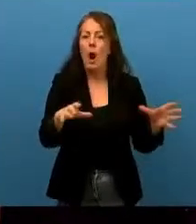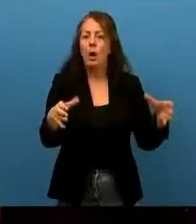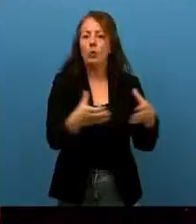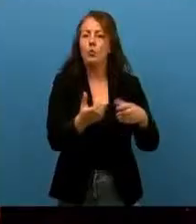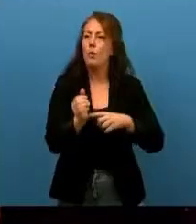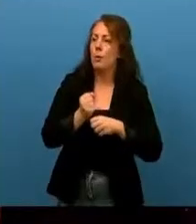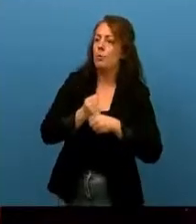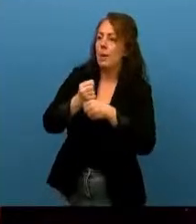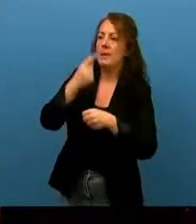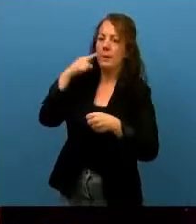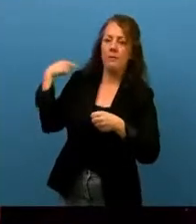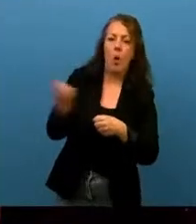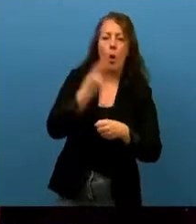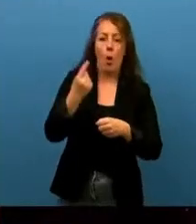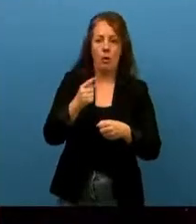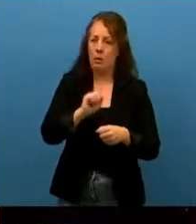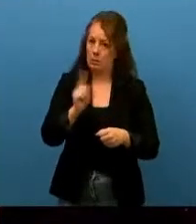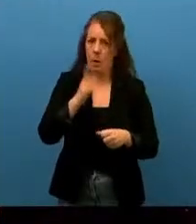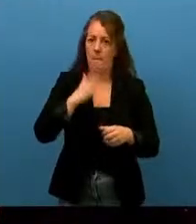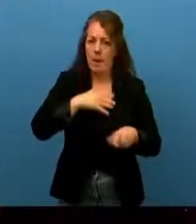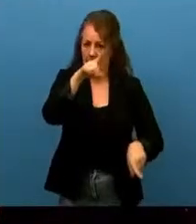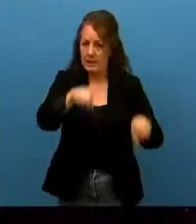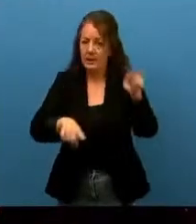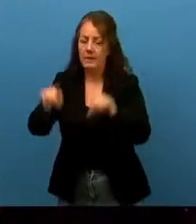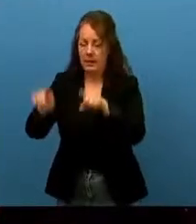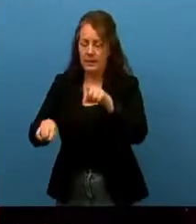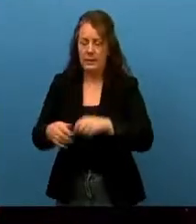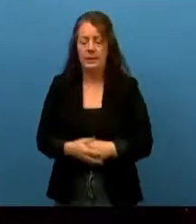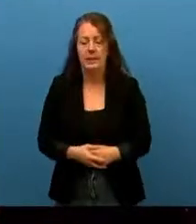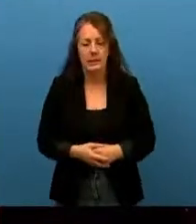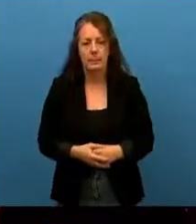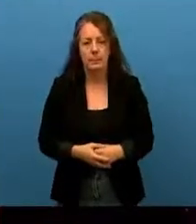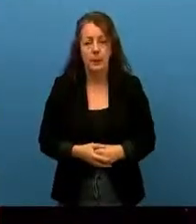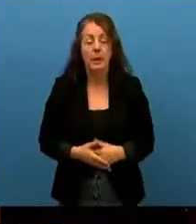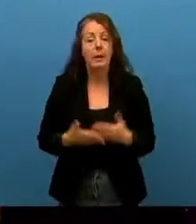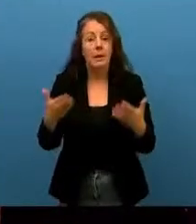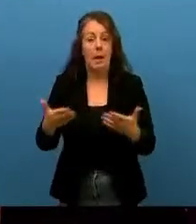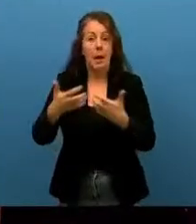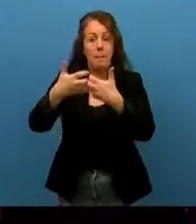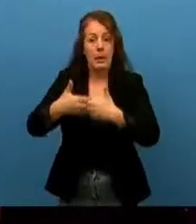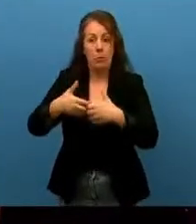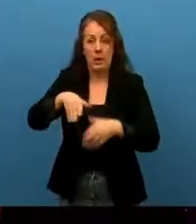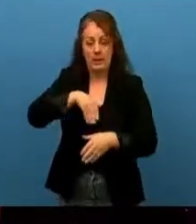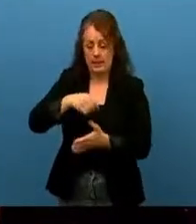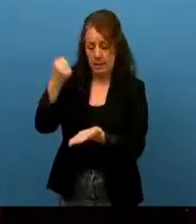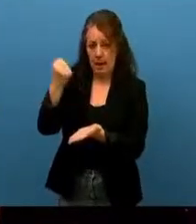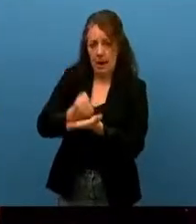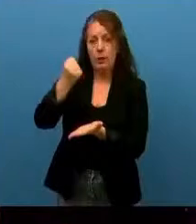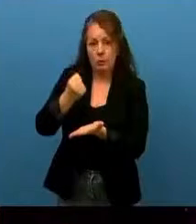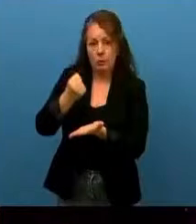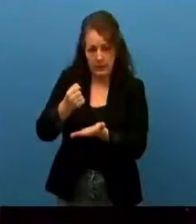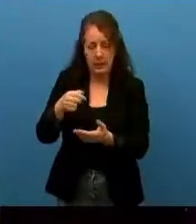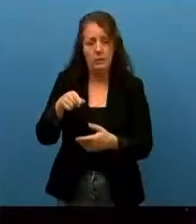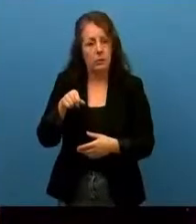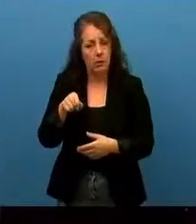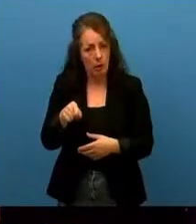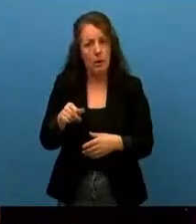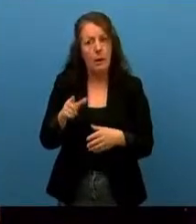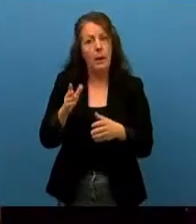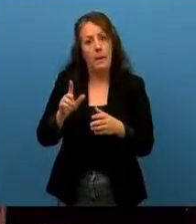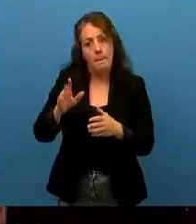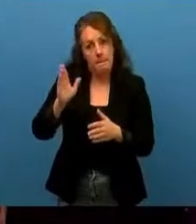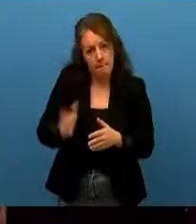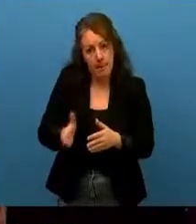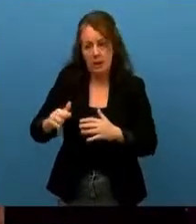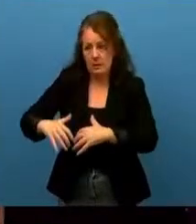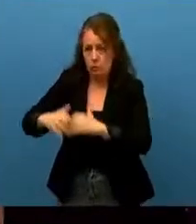notwithstanding, the accreditation mechanism should be supported by a well-resourced and staffed secretariat to function